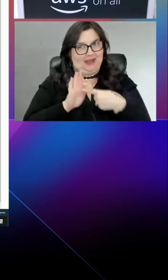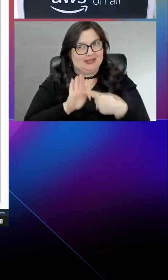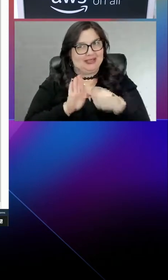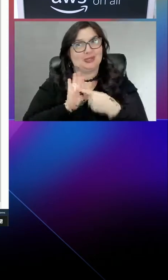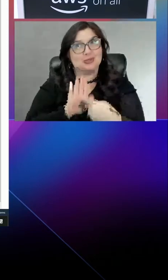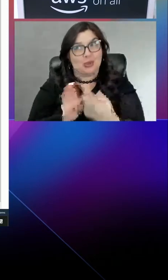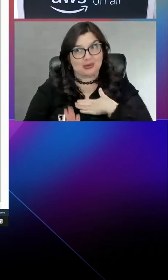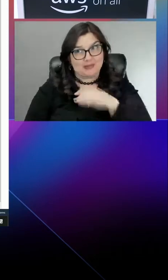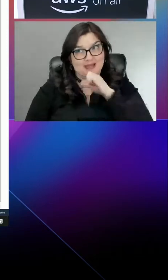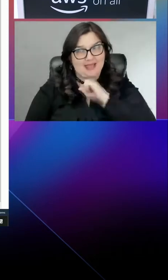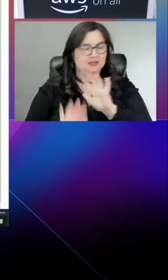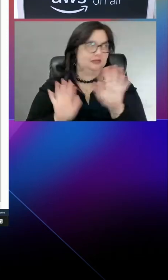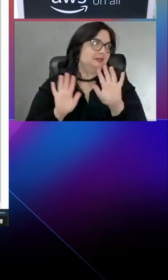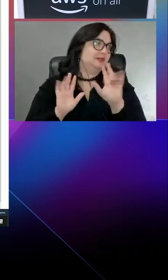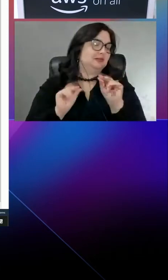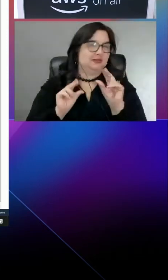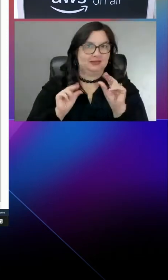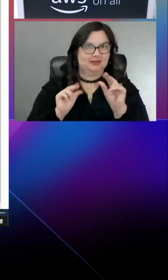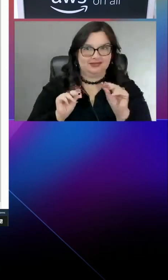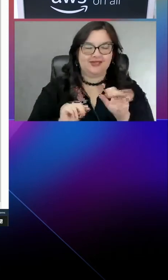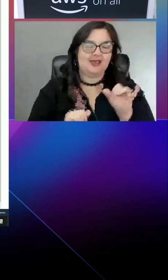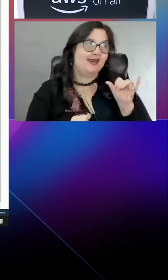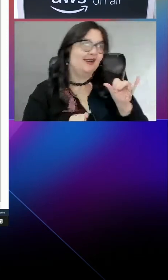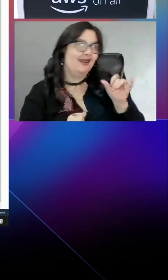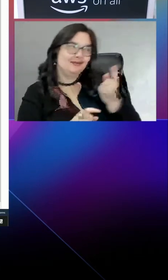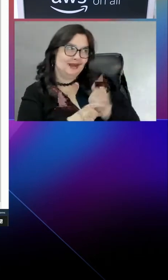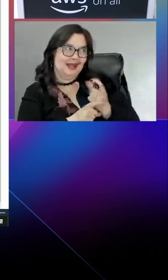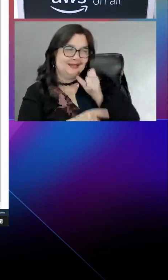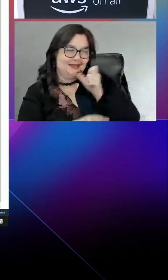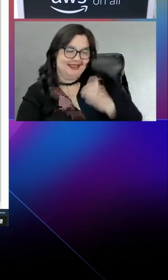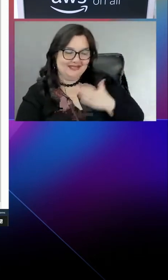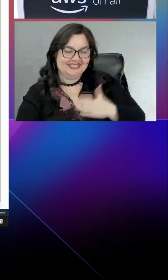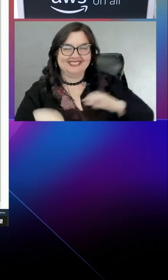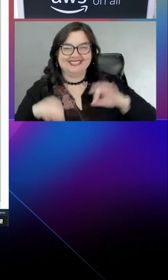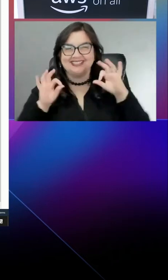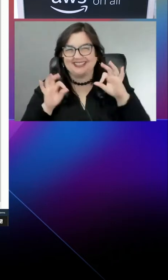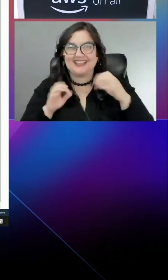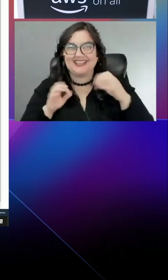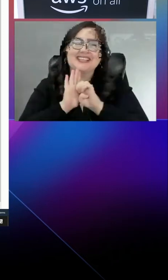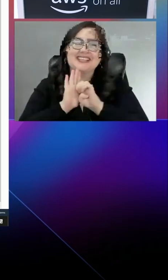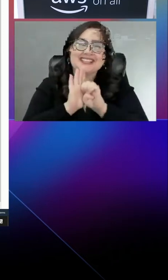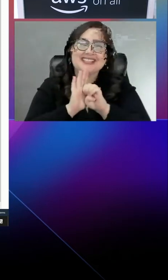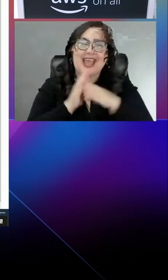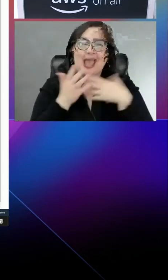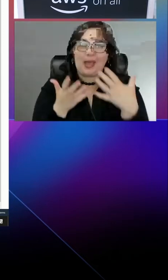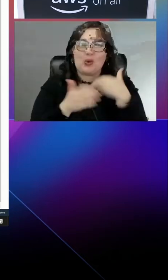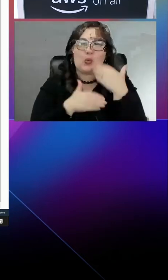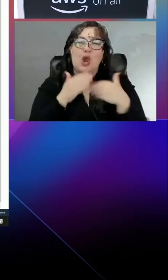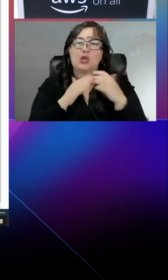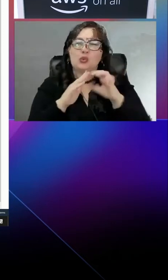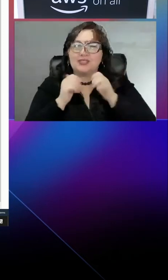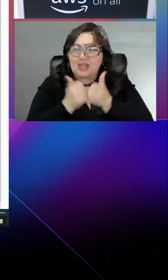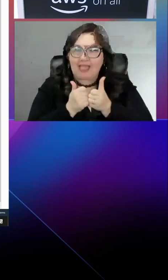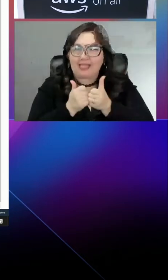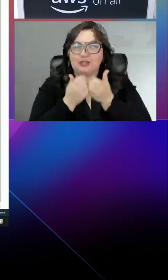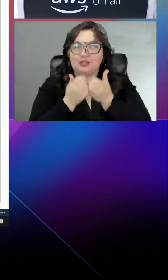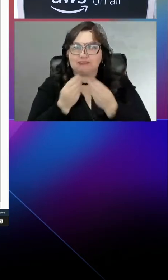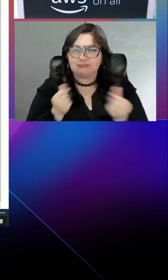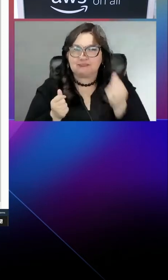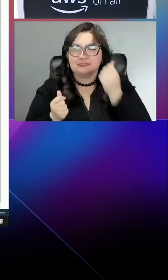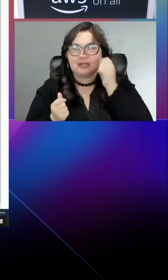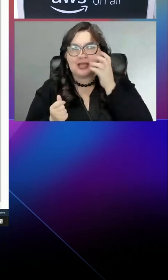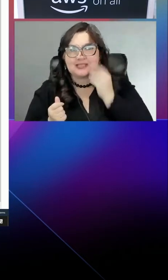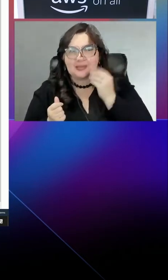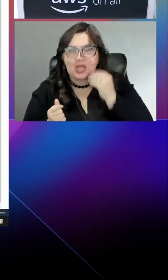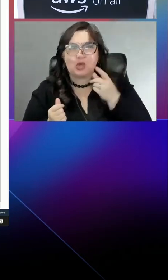Maria wouldn't be happy. so here's an example. And I just want to walk through, the challenges in this. So if you look at this driver's license, there is